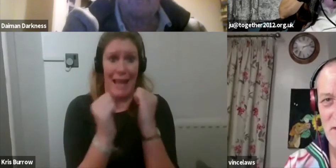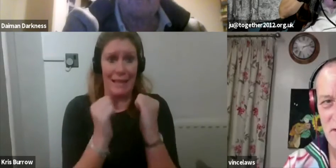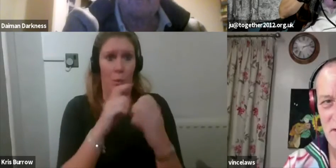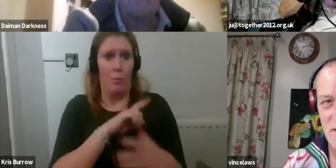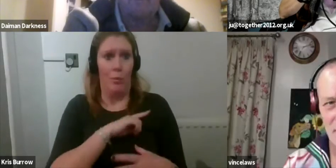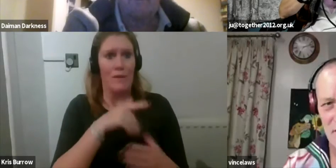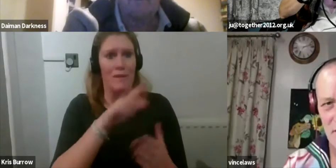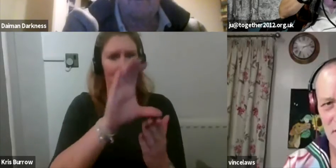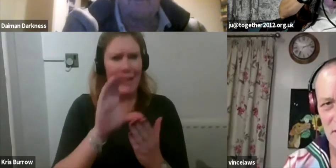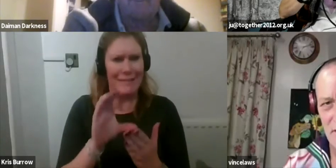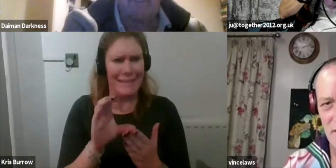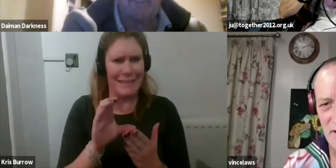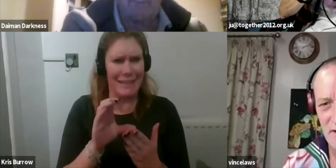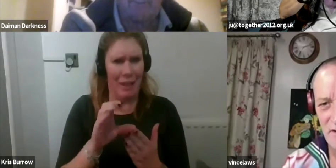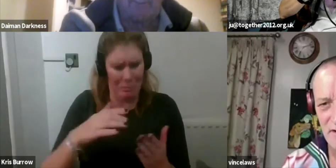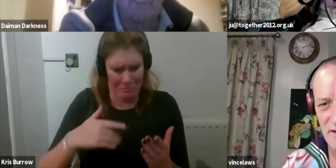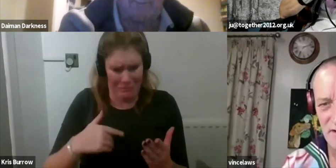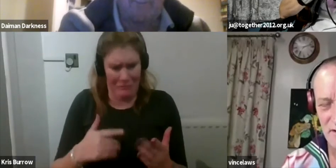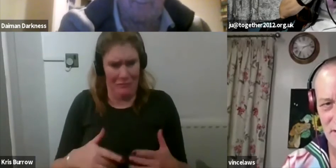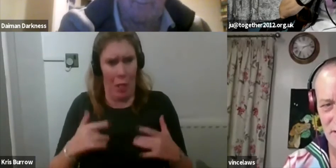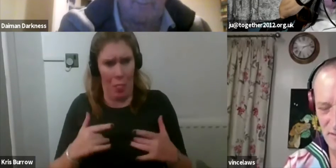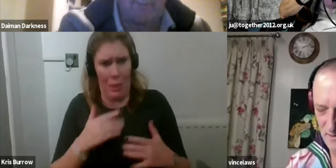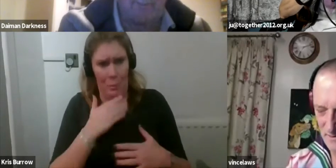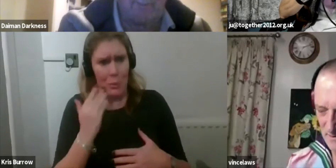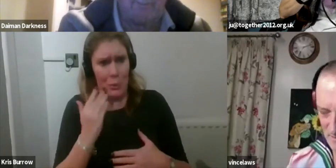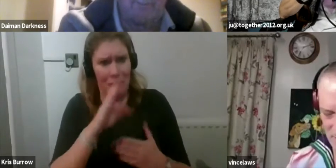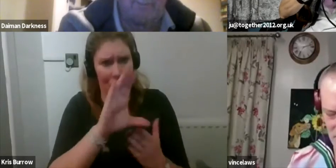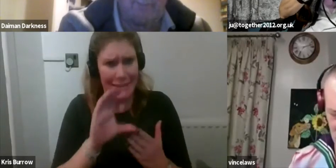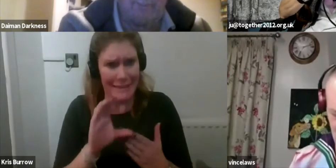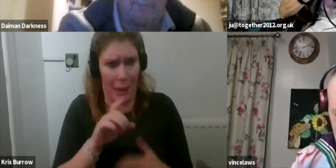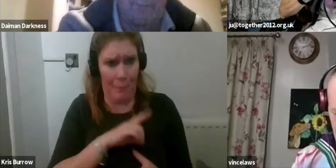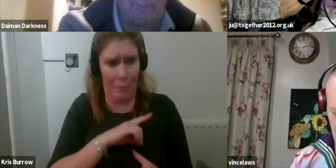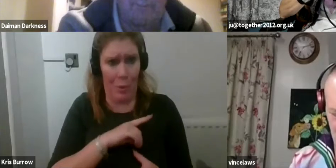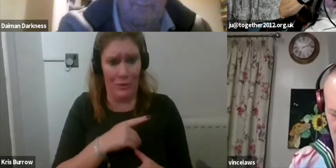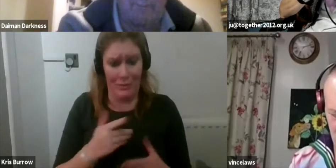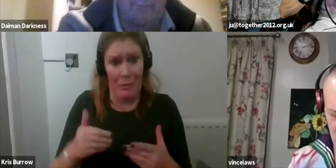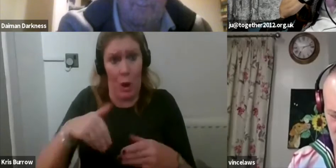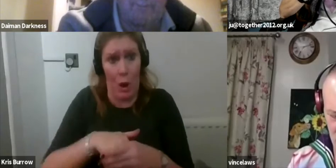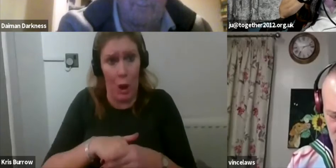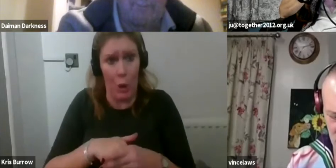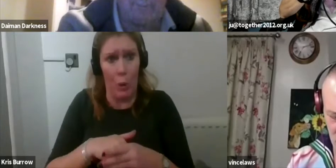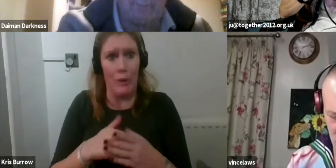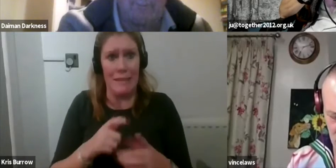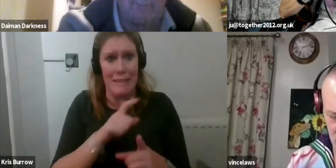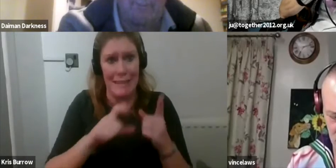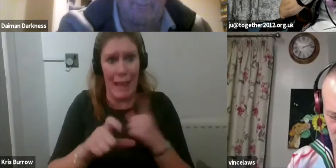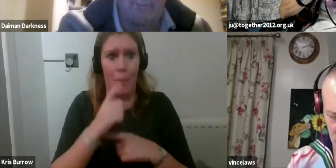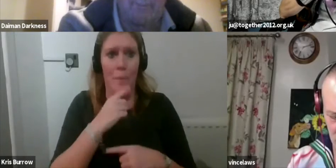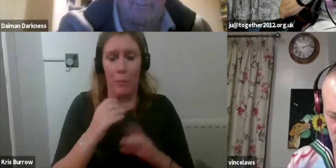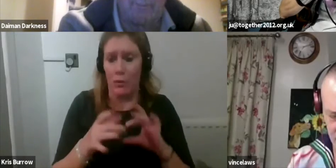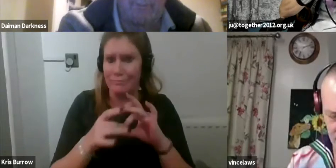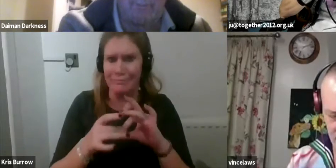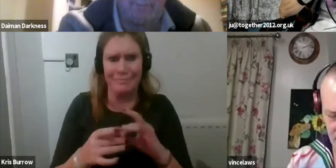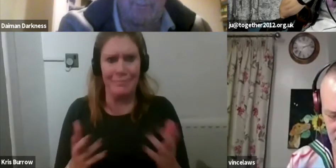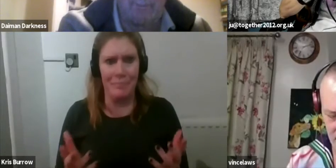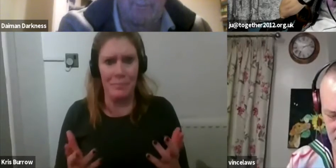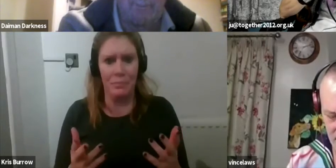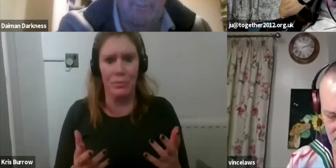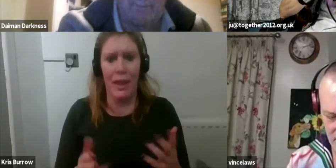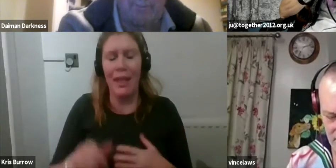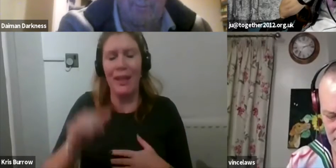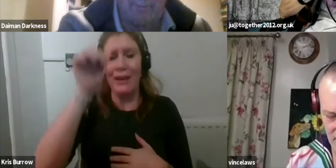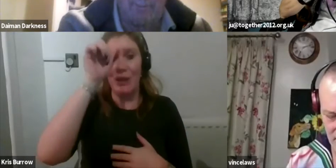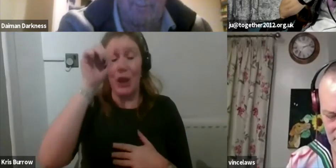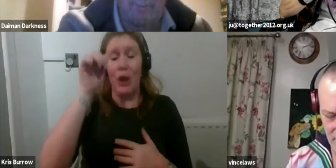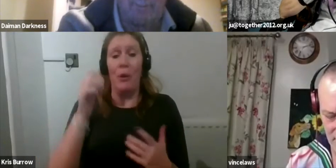tell me, your play was, yes, let's hear when your plays were first put on, because of course we would love in an ideal world to be seeing